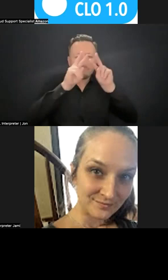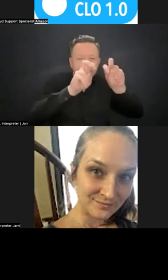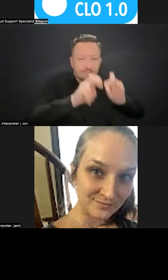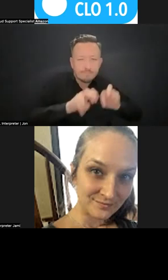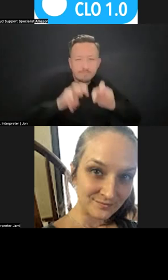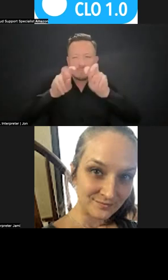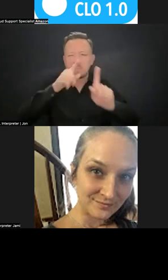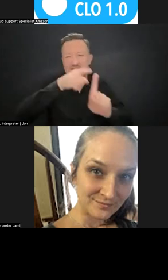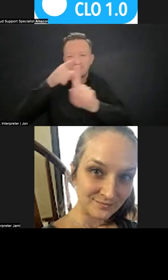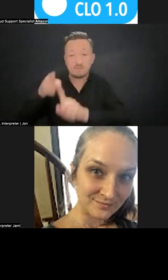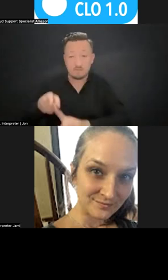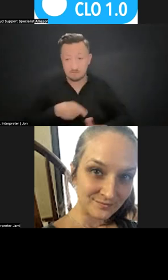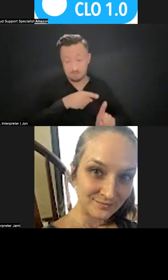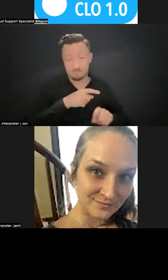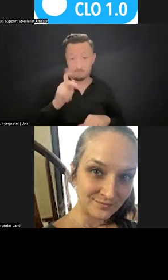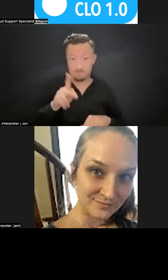data